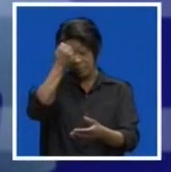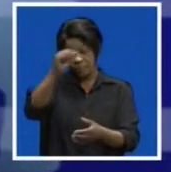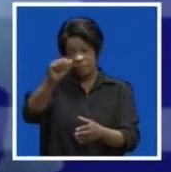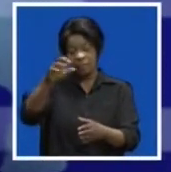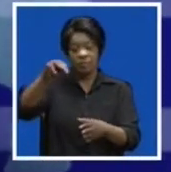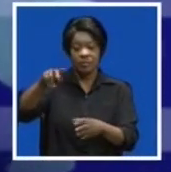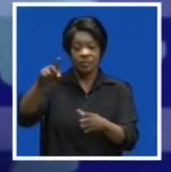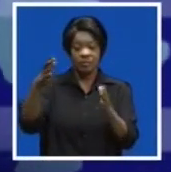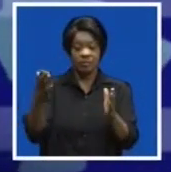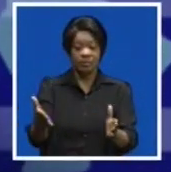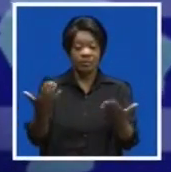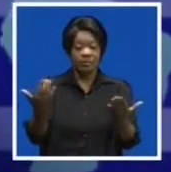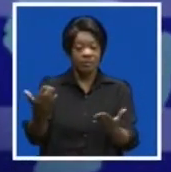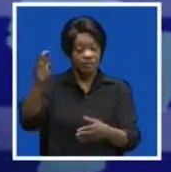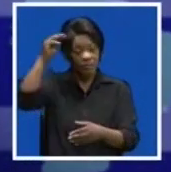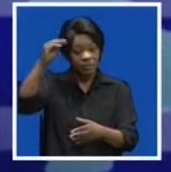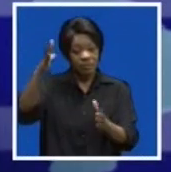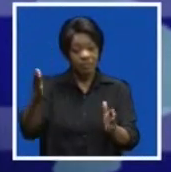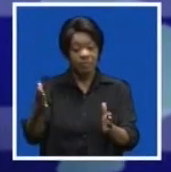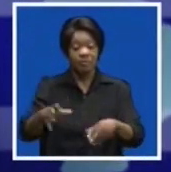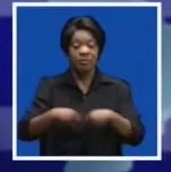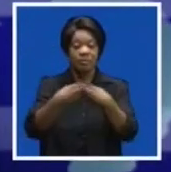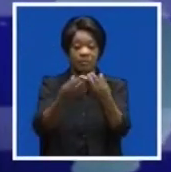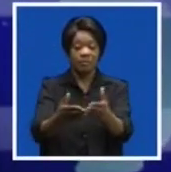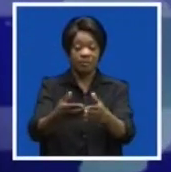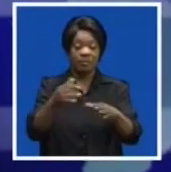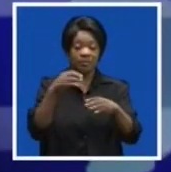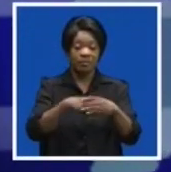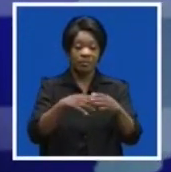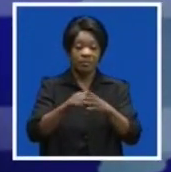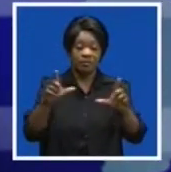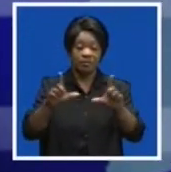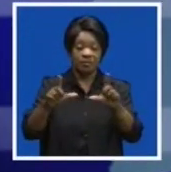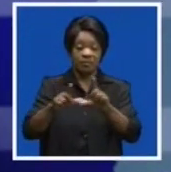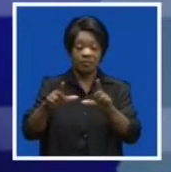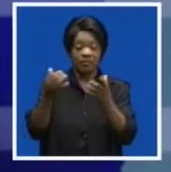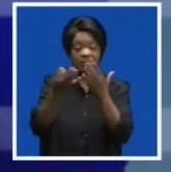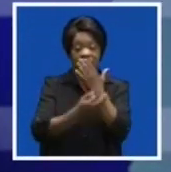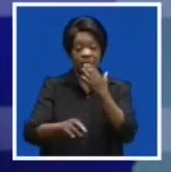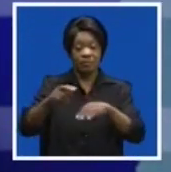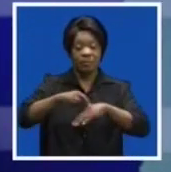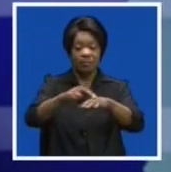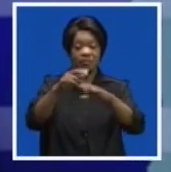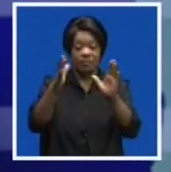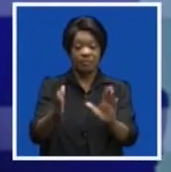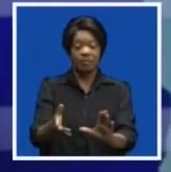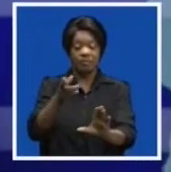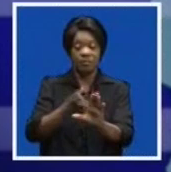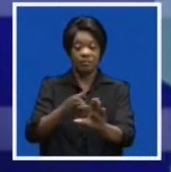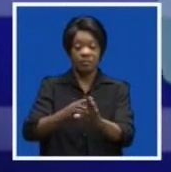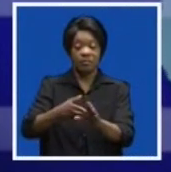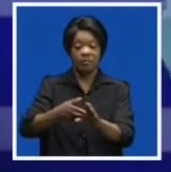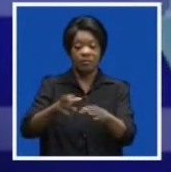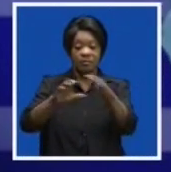Parliament, warned officers at his ministry that are issuing investment licenses to foreign transporters in the fuel subsector